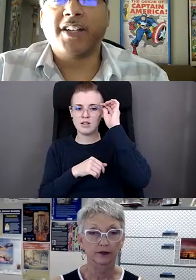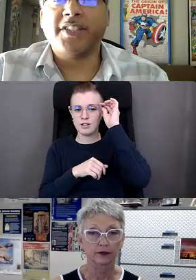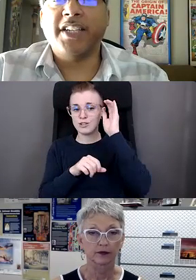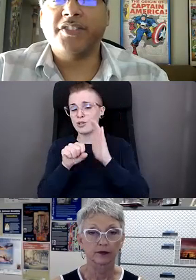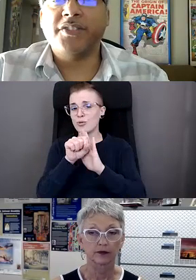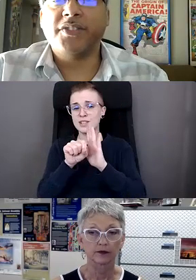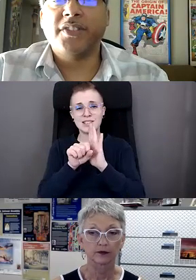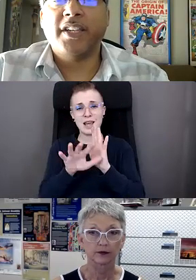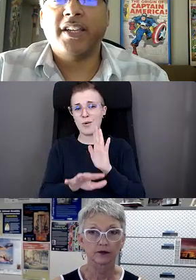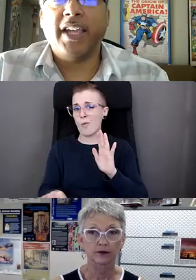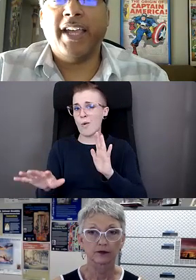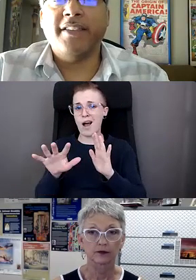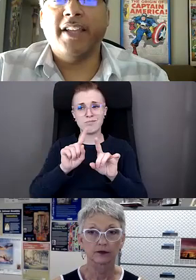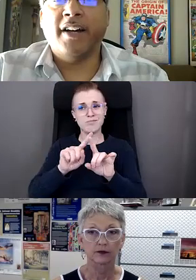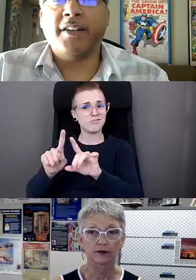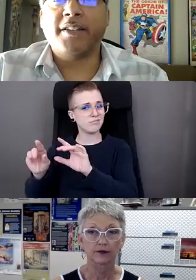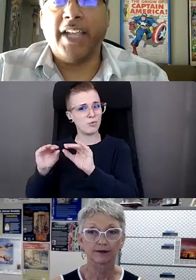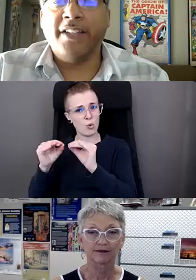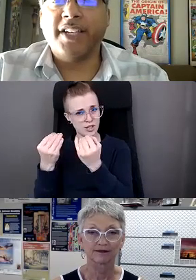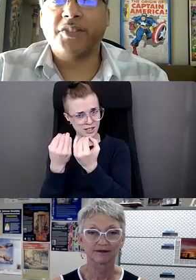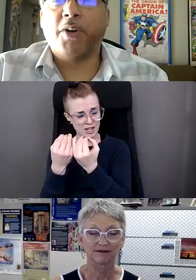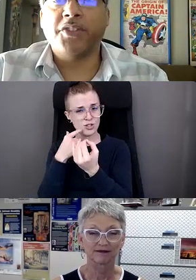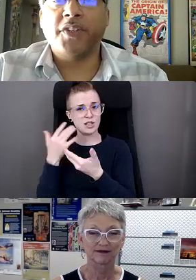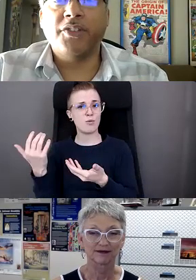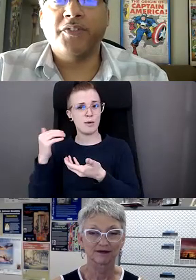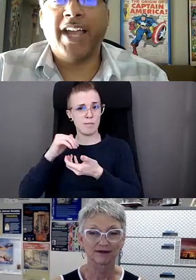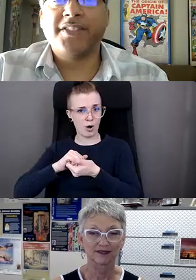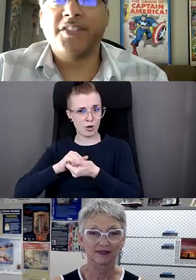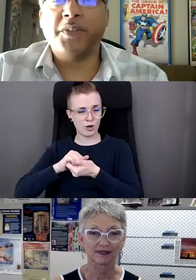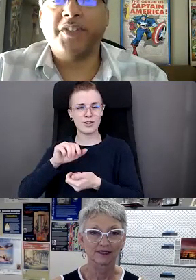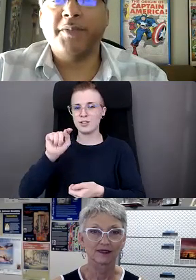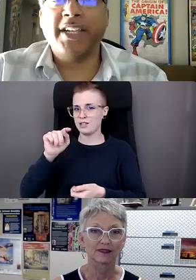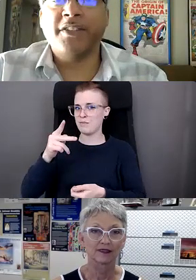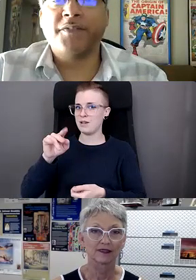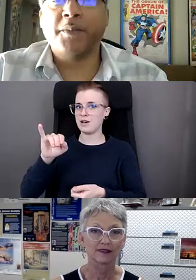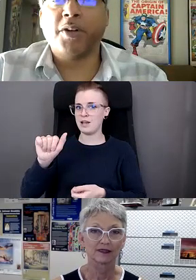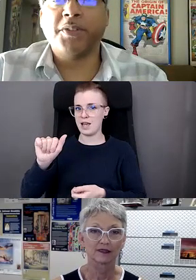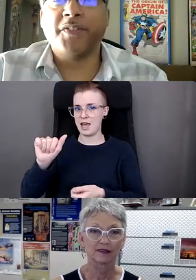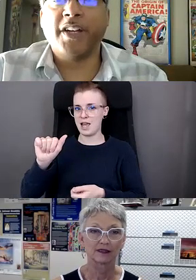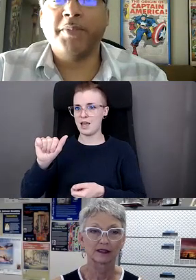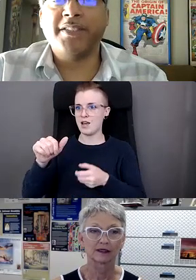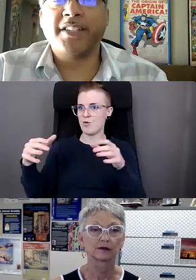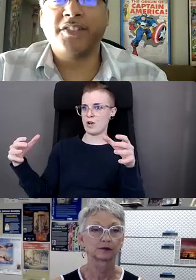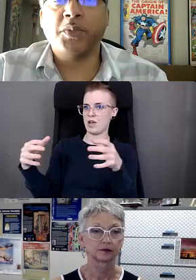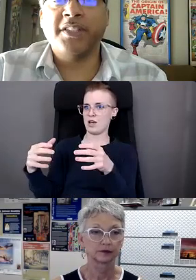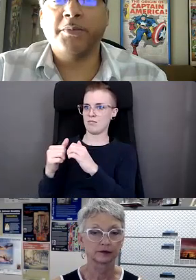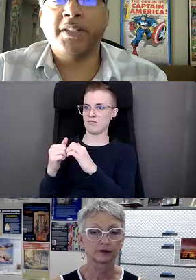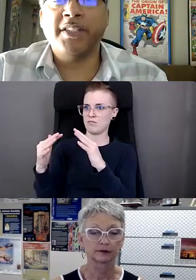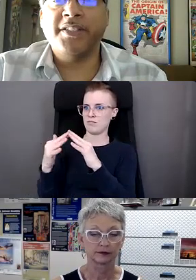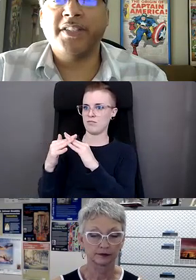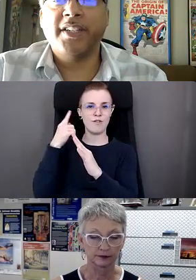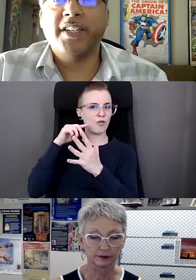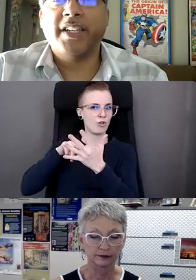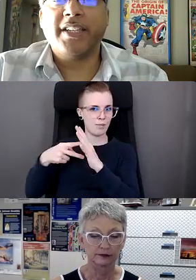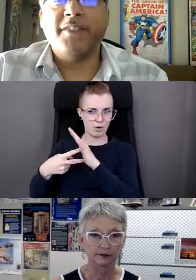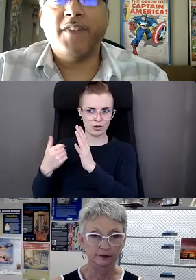of organizations, and again, Texas Partners for Inclusive Access. We come together for the purpose of helping Texas with